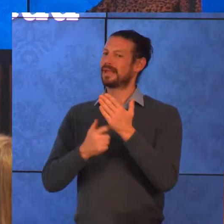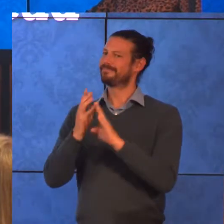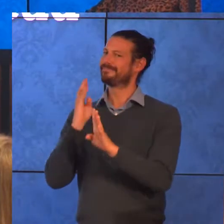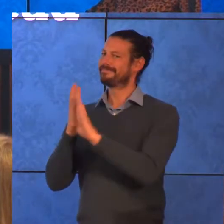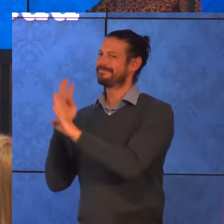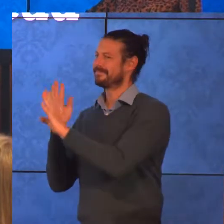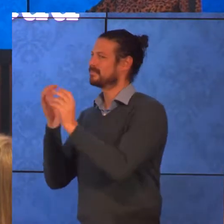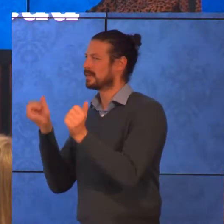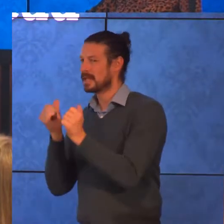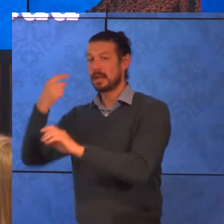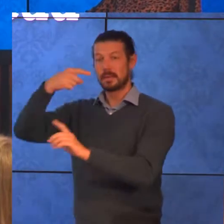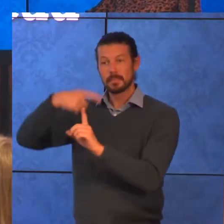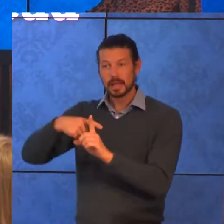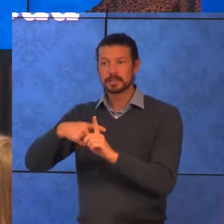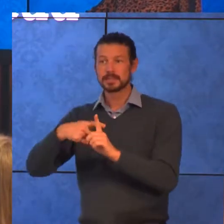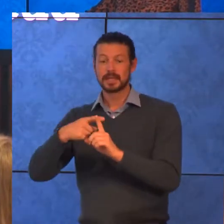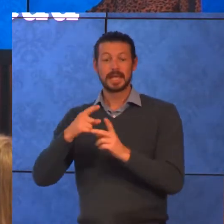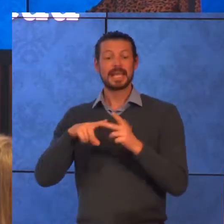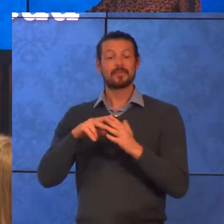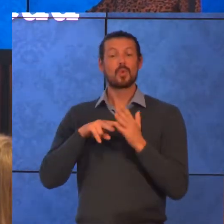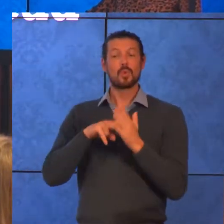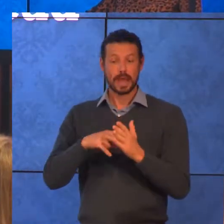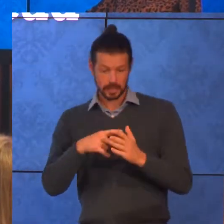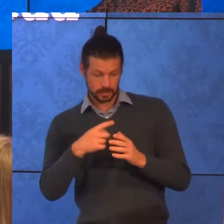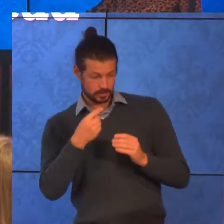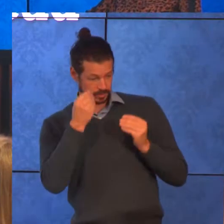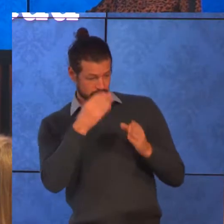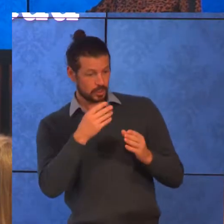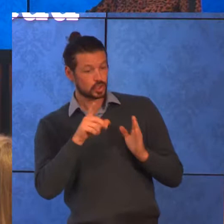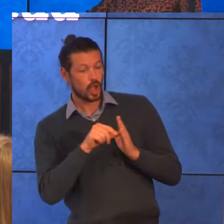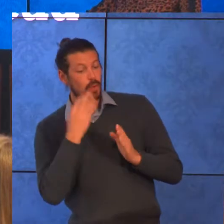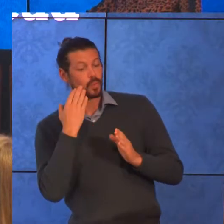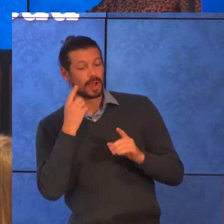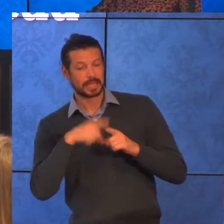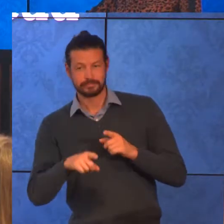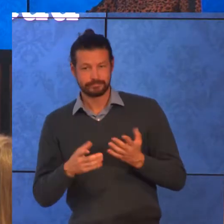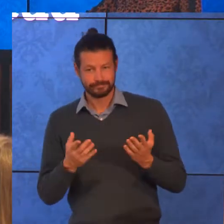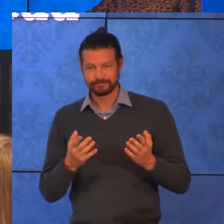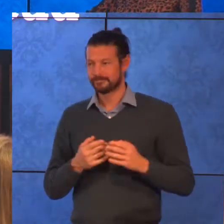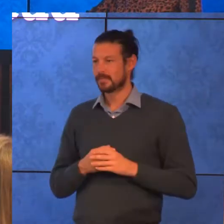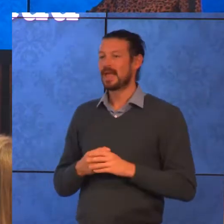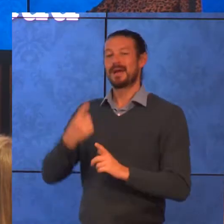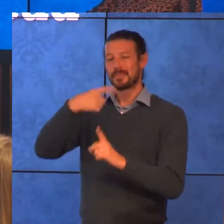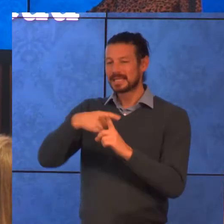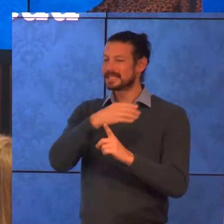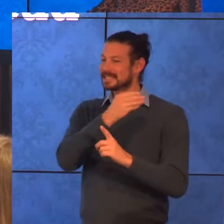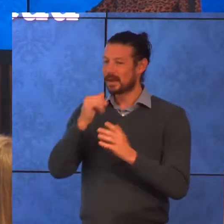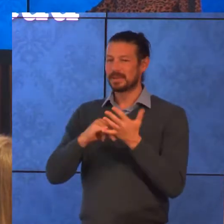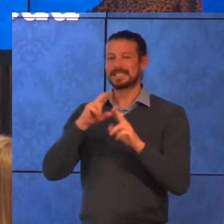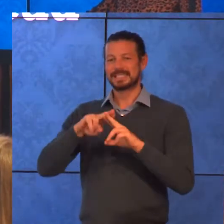clear timelines about when and how things will change, and that providers are actually having to lay off staff because there's no cash